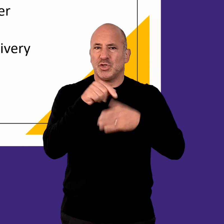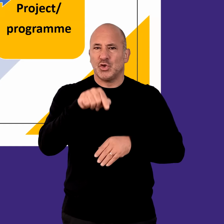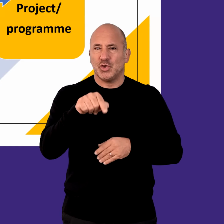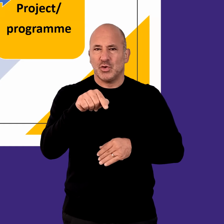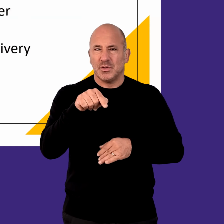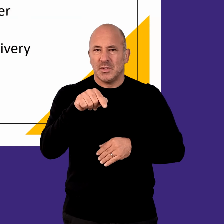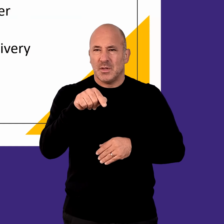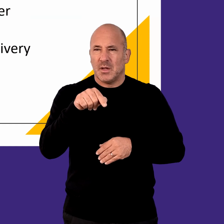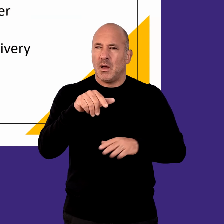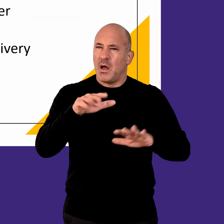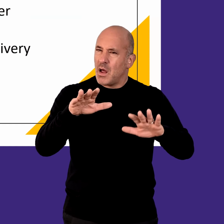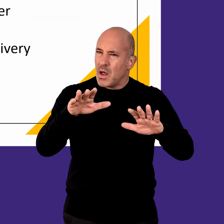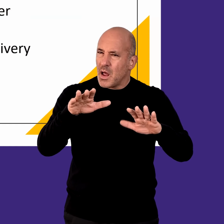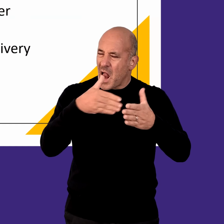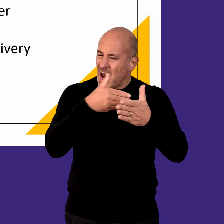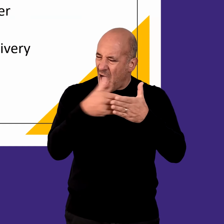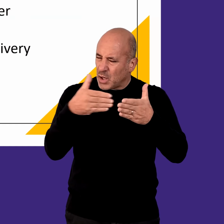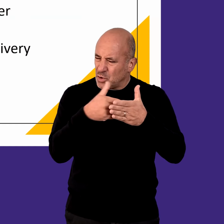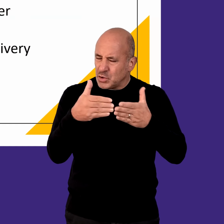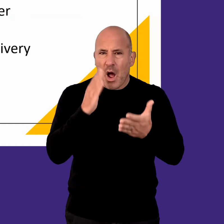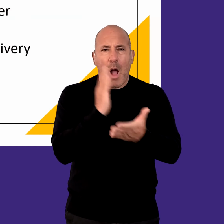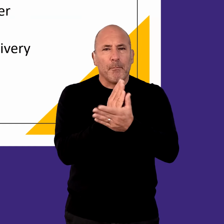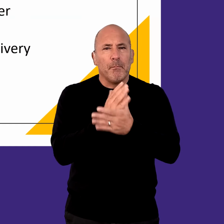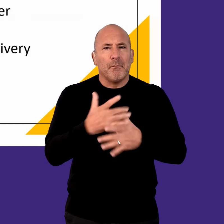about language.